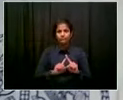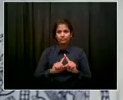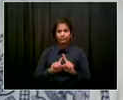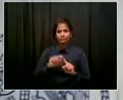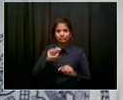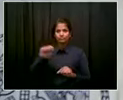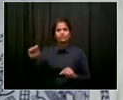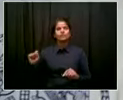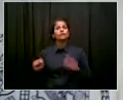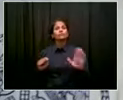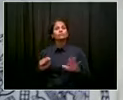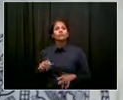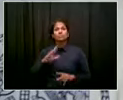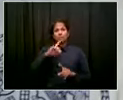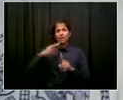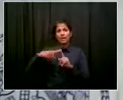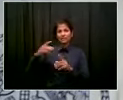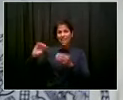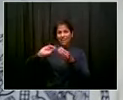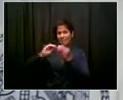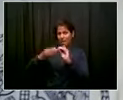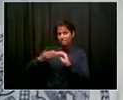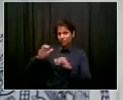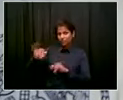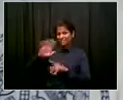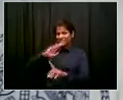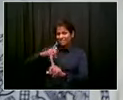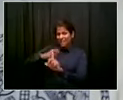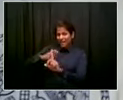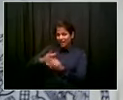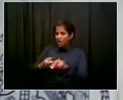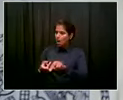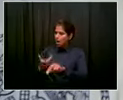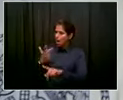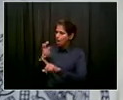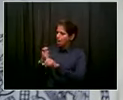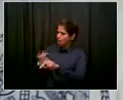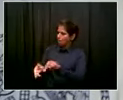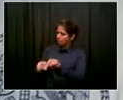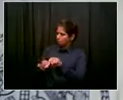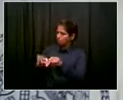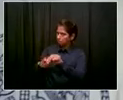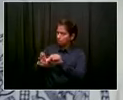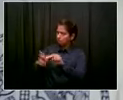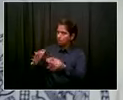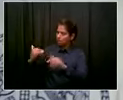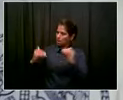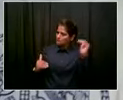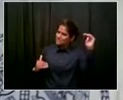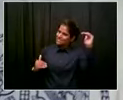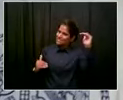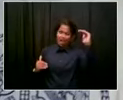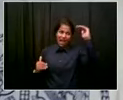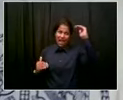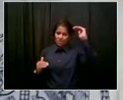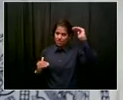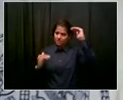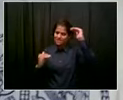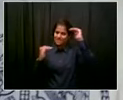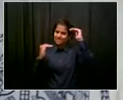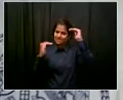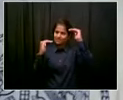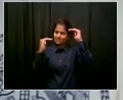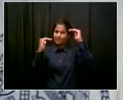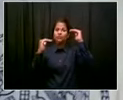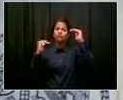choxy can give you a flavor of what he's seeing but we're seeing that gap start to close less and less hesitancy in communities of color more people